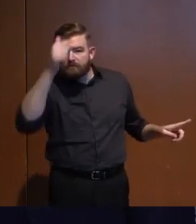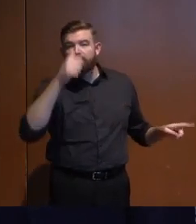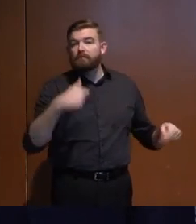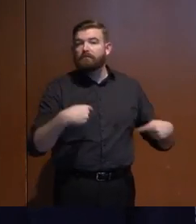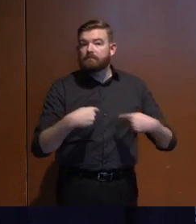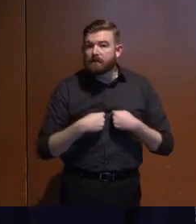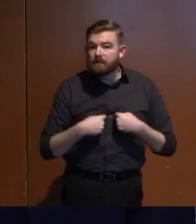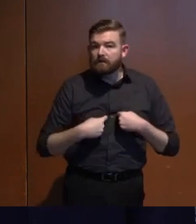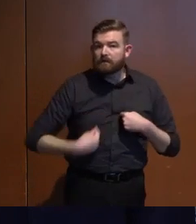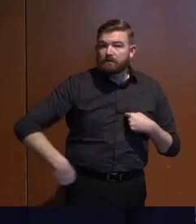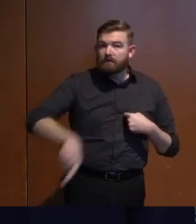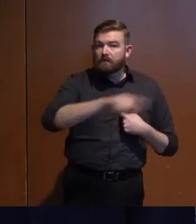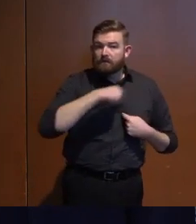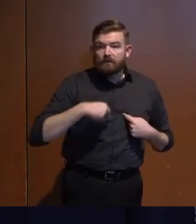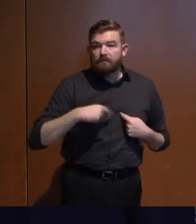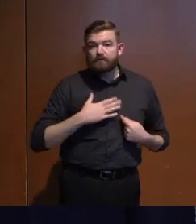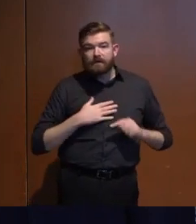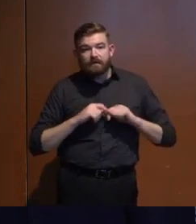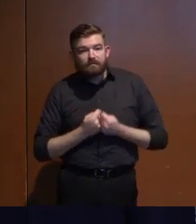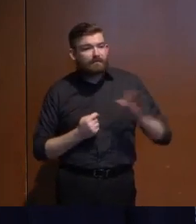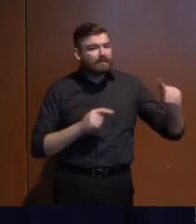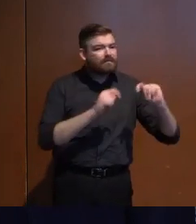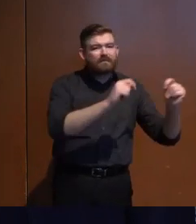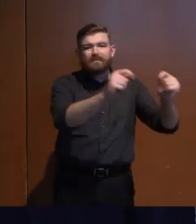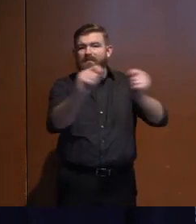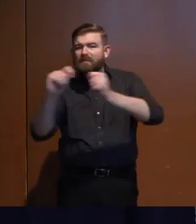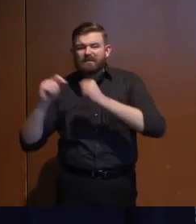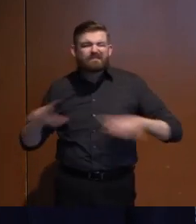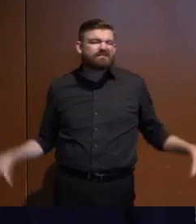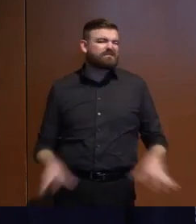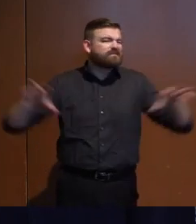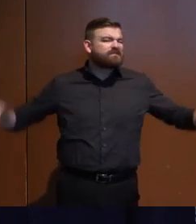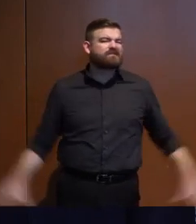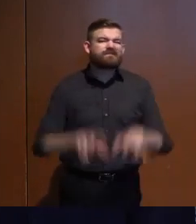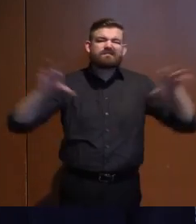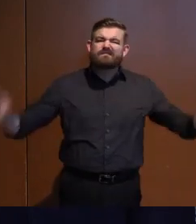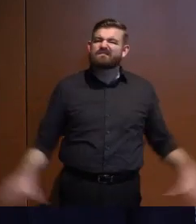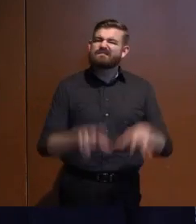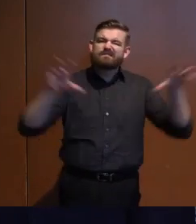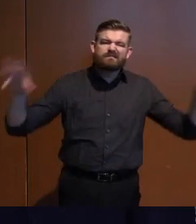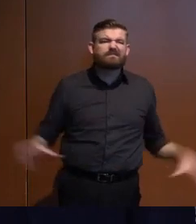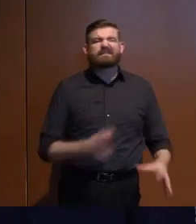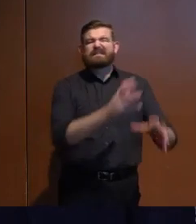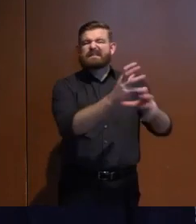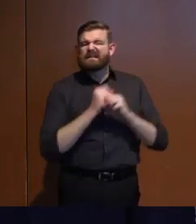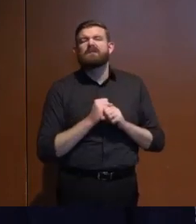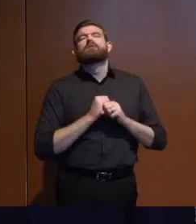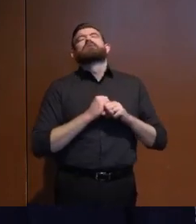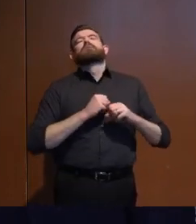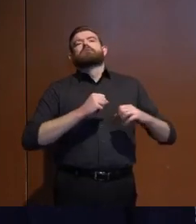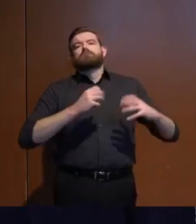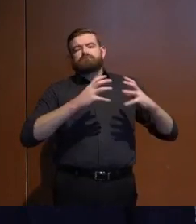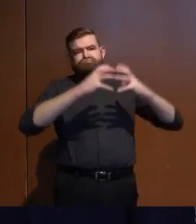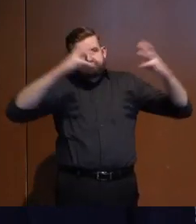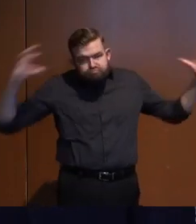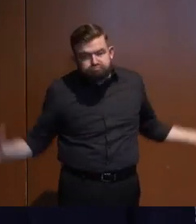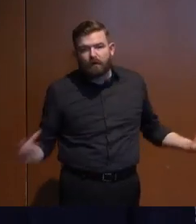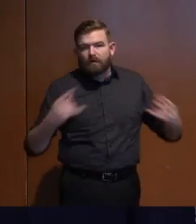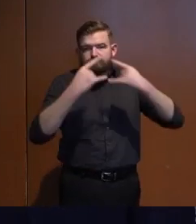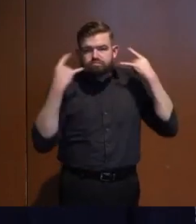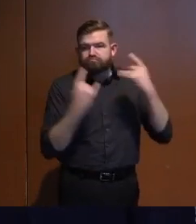our teams are doing everything possible to get as much PPE, personal protective equipment, as we can.